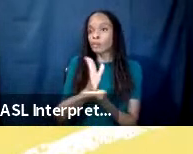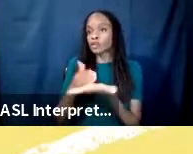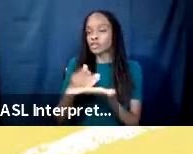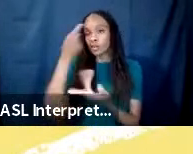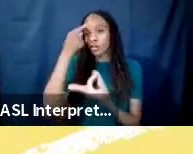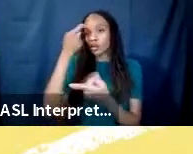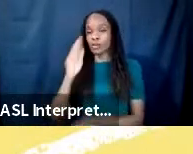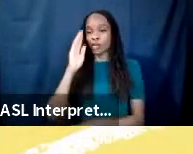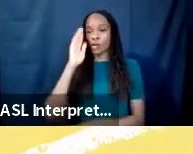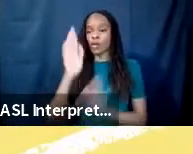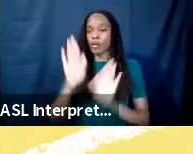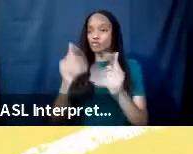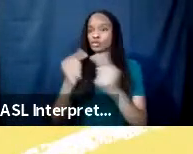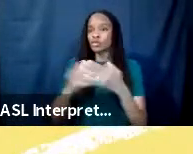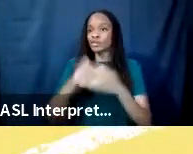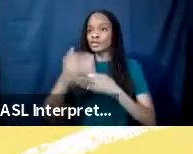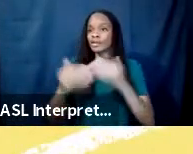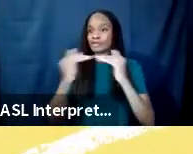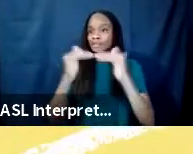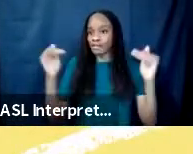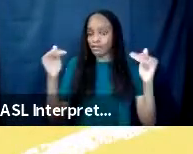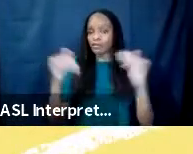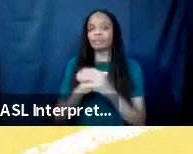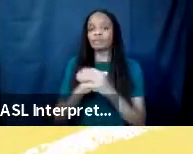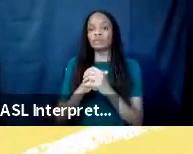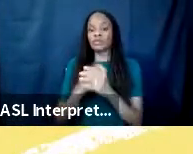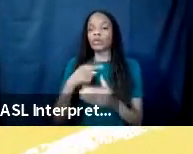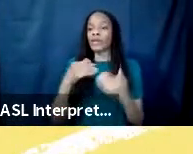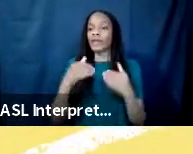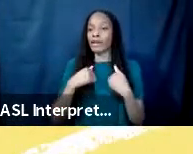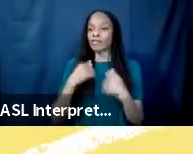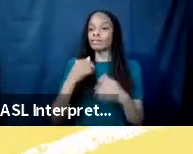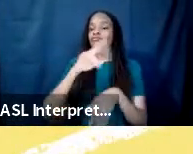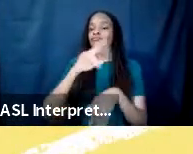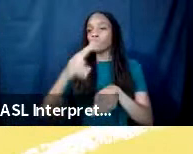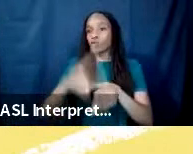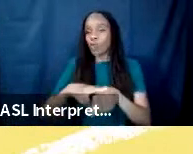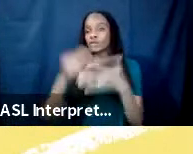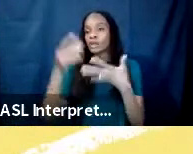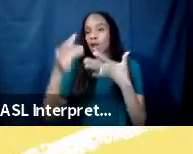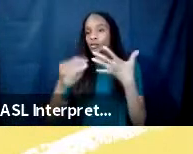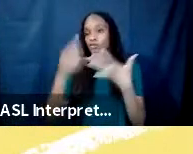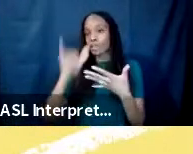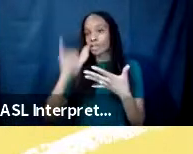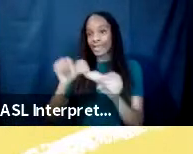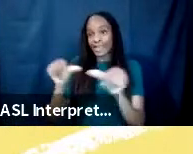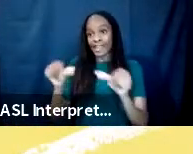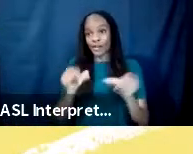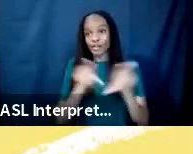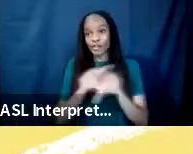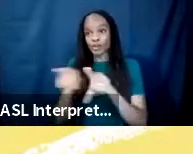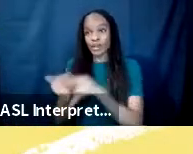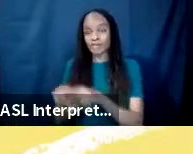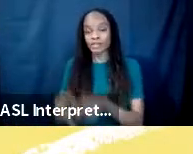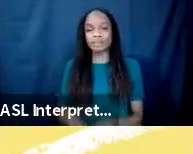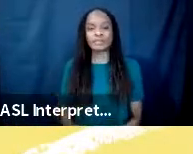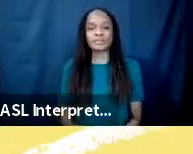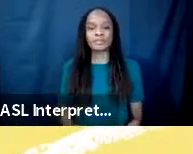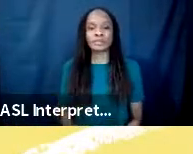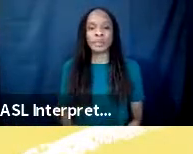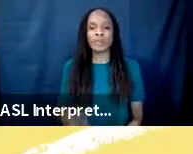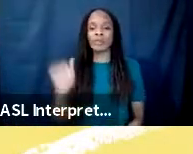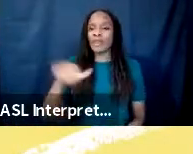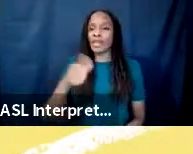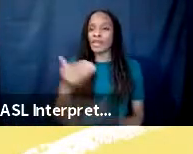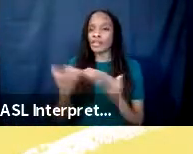level where there isn't a platform agnostic agreement, we of course have options for that area as well. Another thing